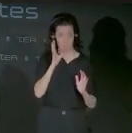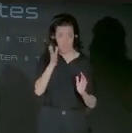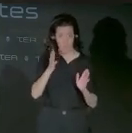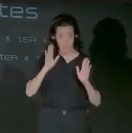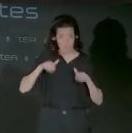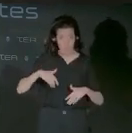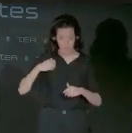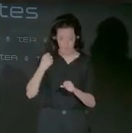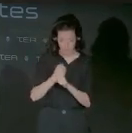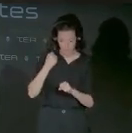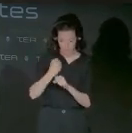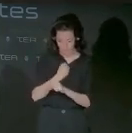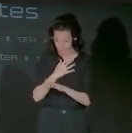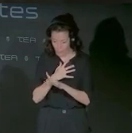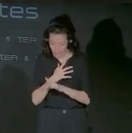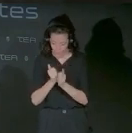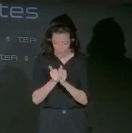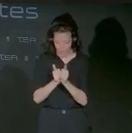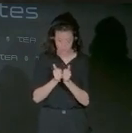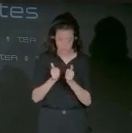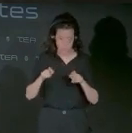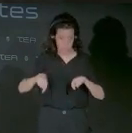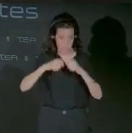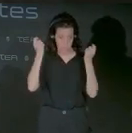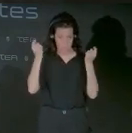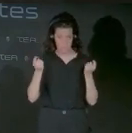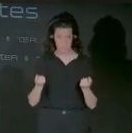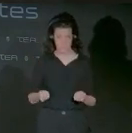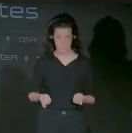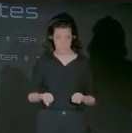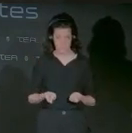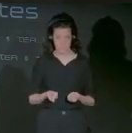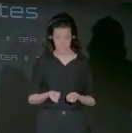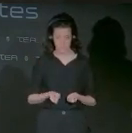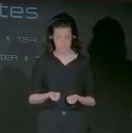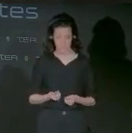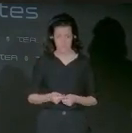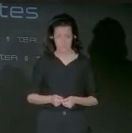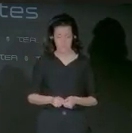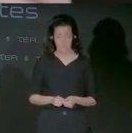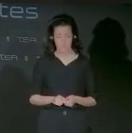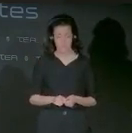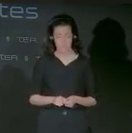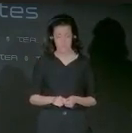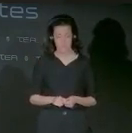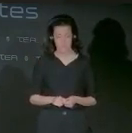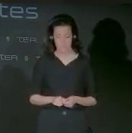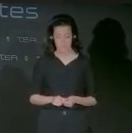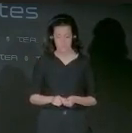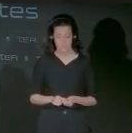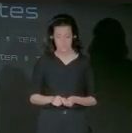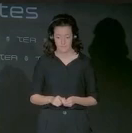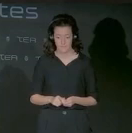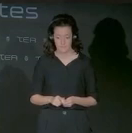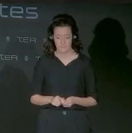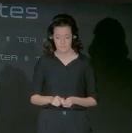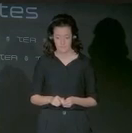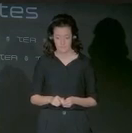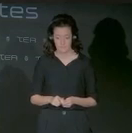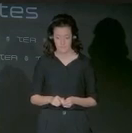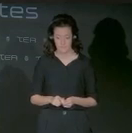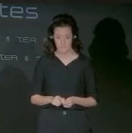an adjunct to reality and you want to move, it's like moving something from your Apple phone to your Google phone, well,